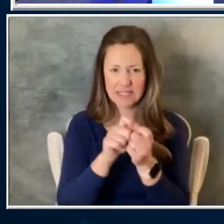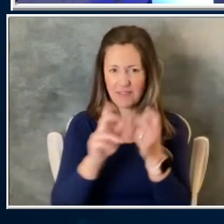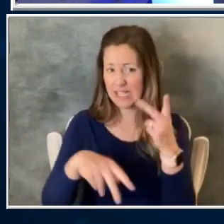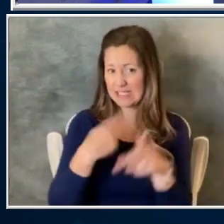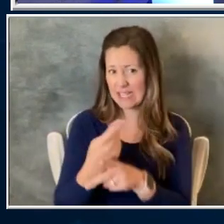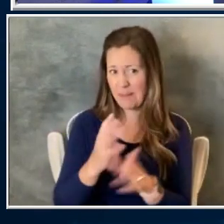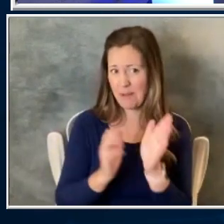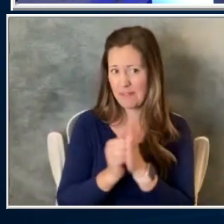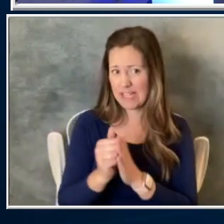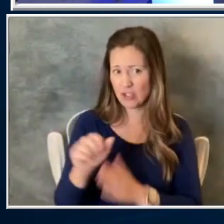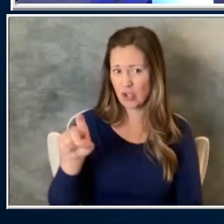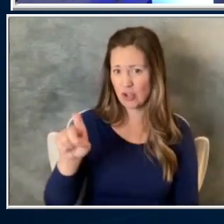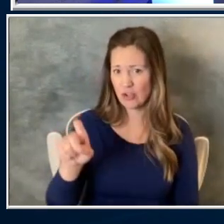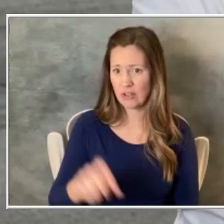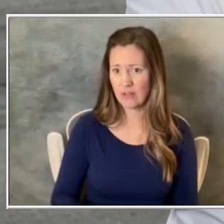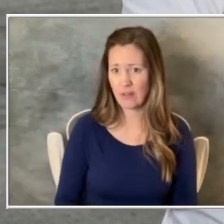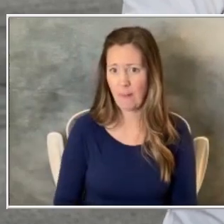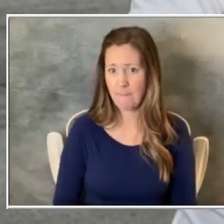cancer?